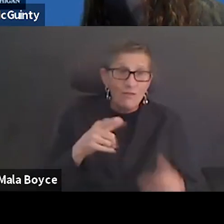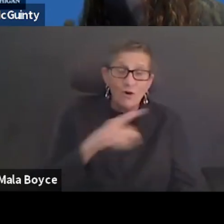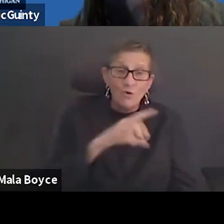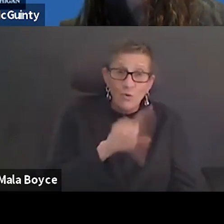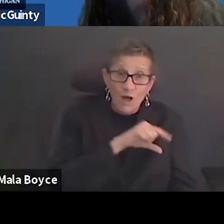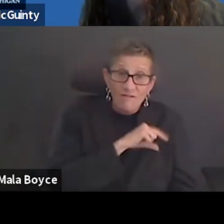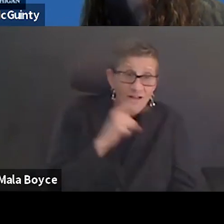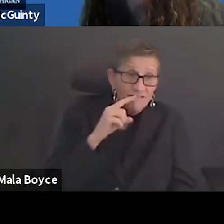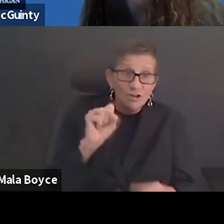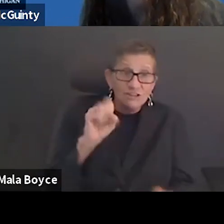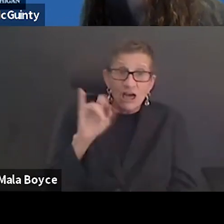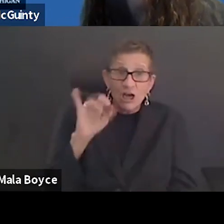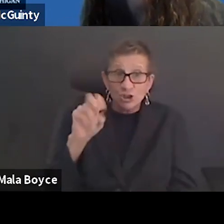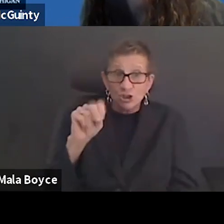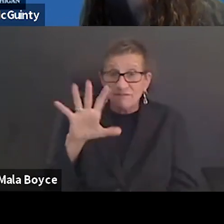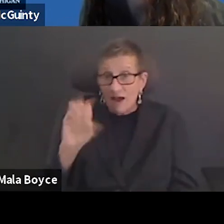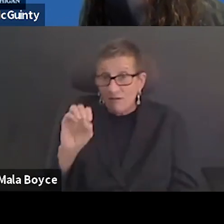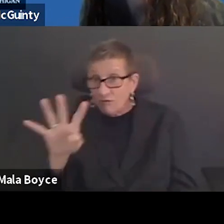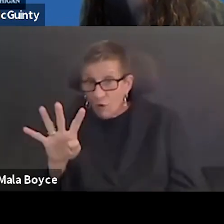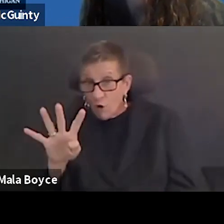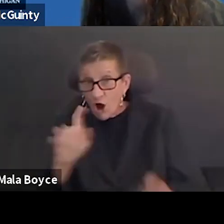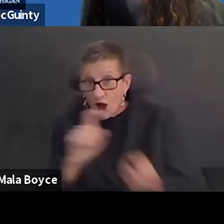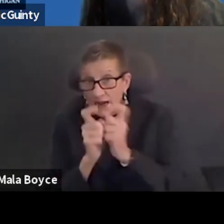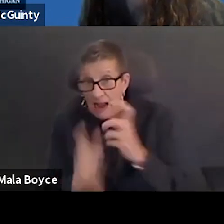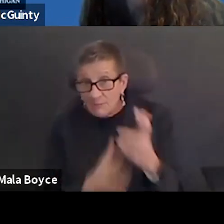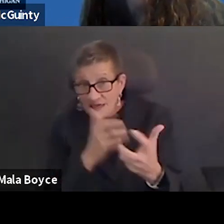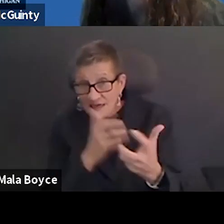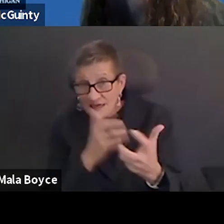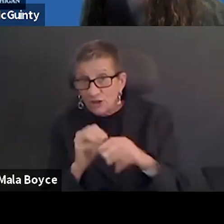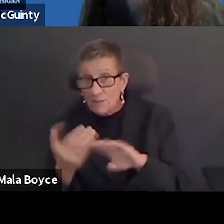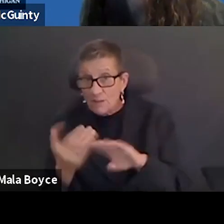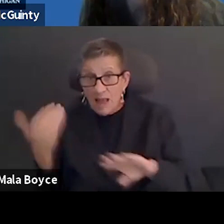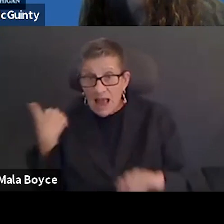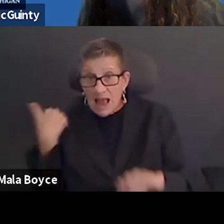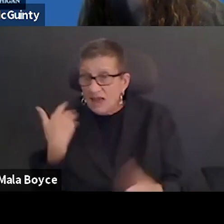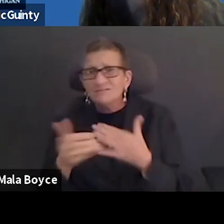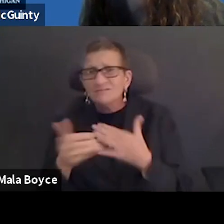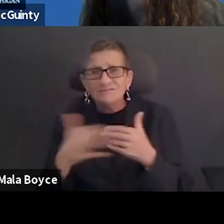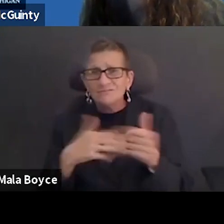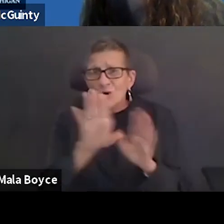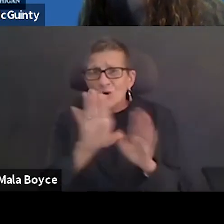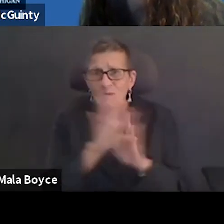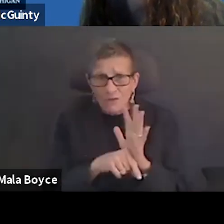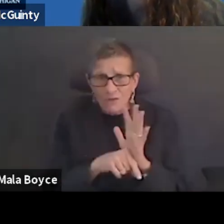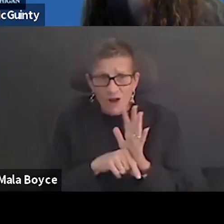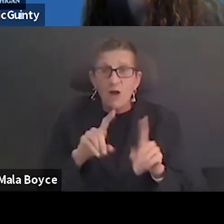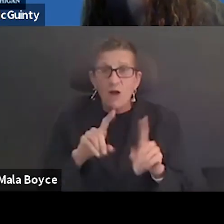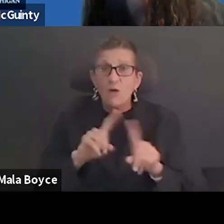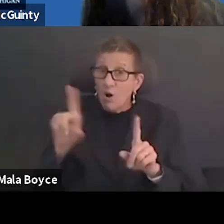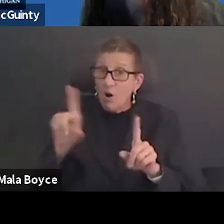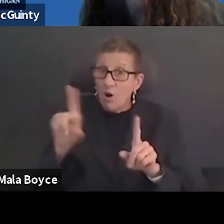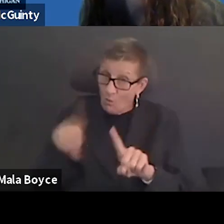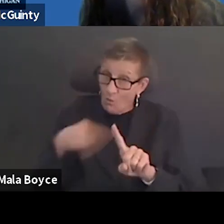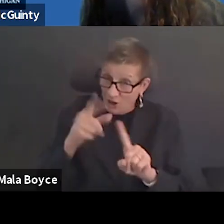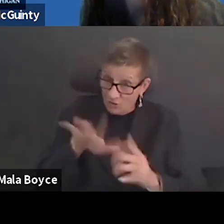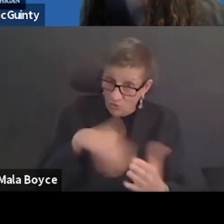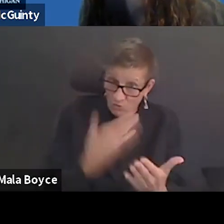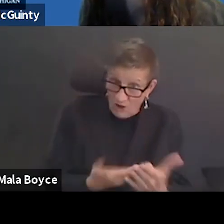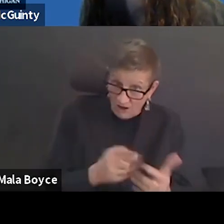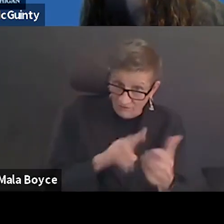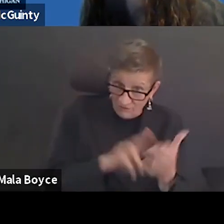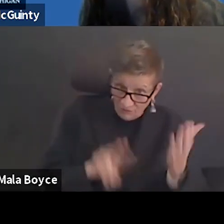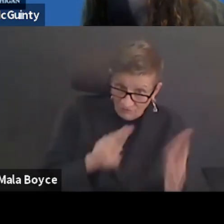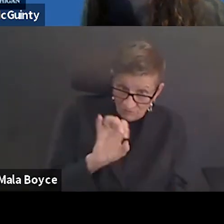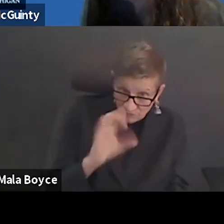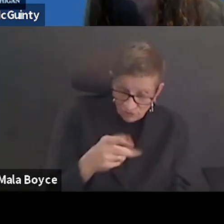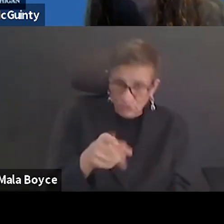504 accommodations in the past, whatever your background is, when you get to U of M, you can meet with